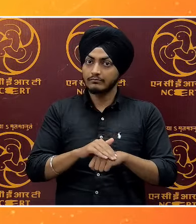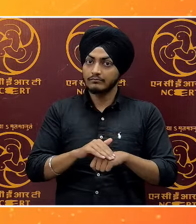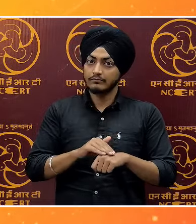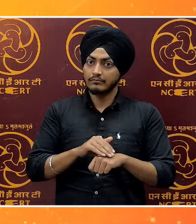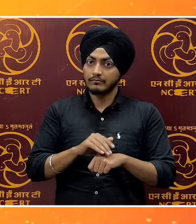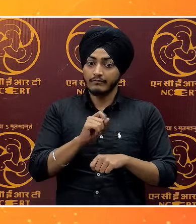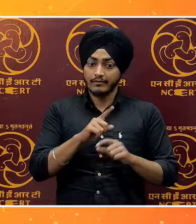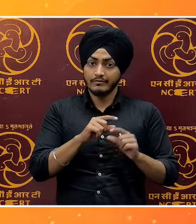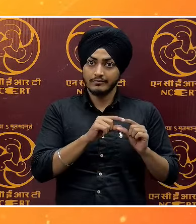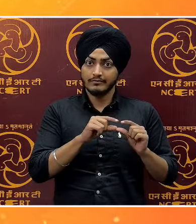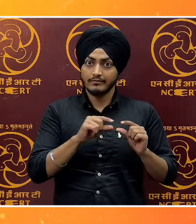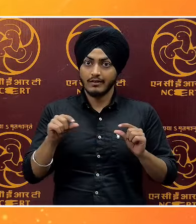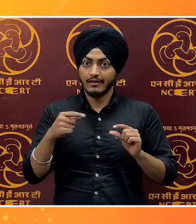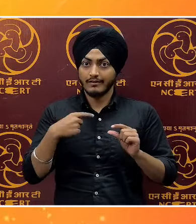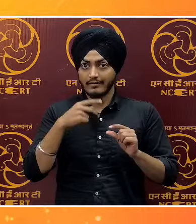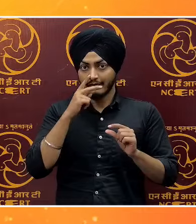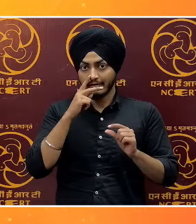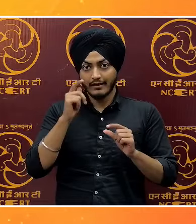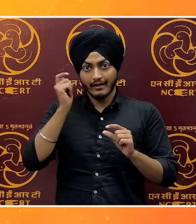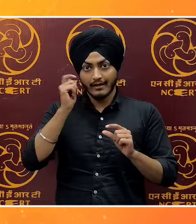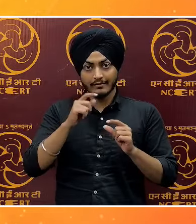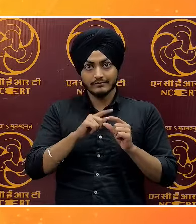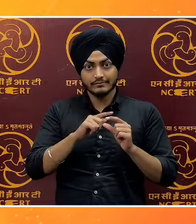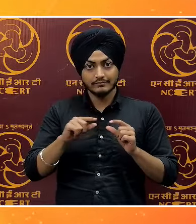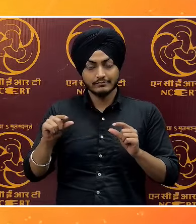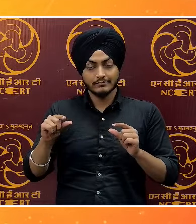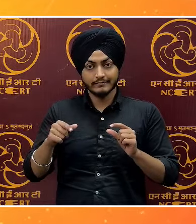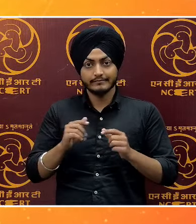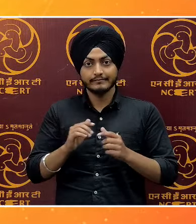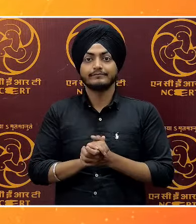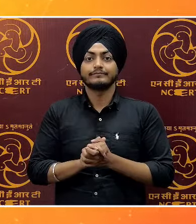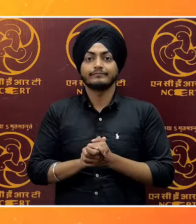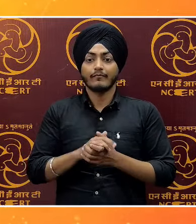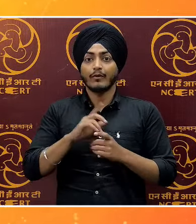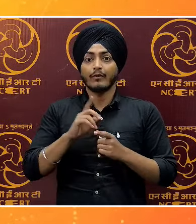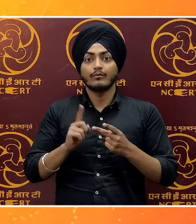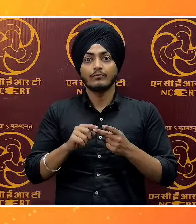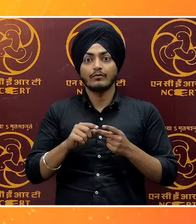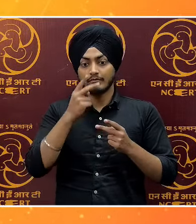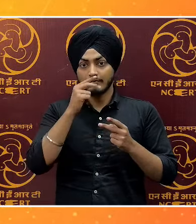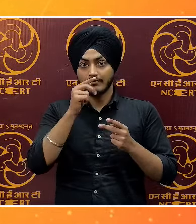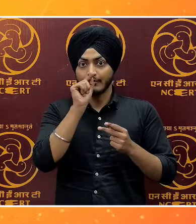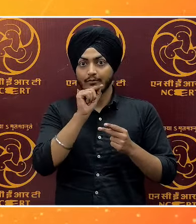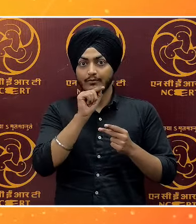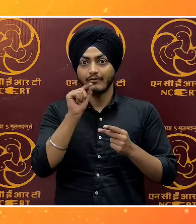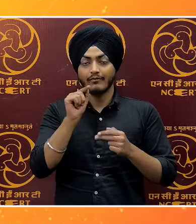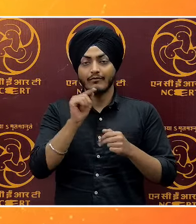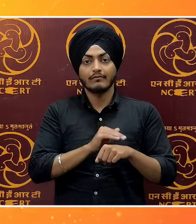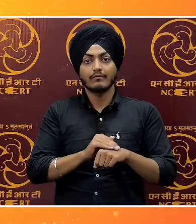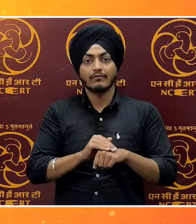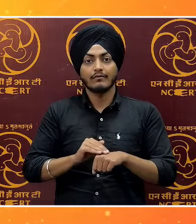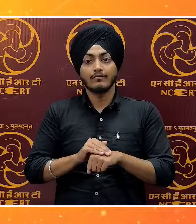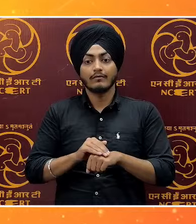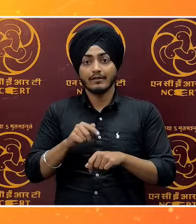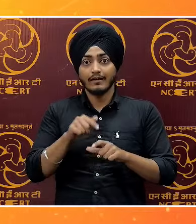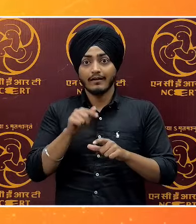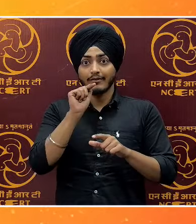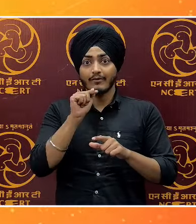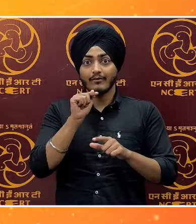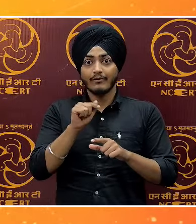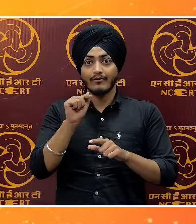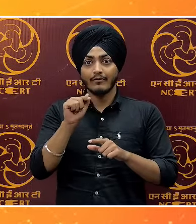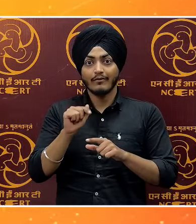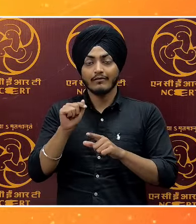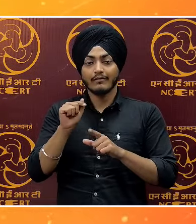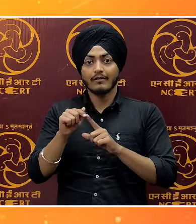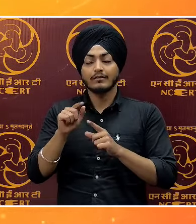is written in normal English language, then the Braille version of the same line. These dots are embossed